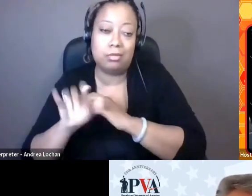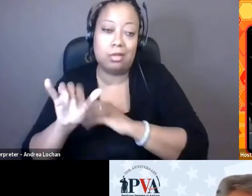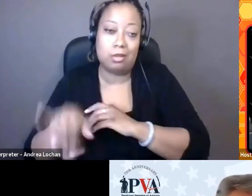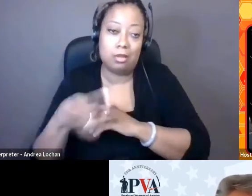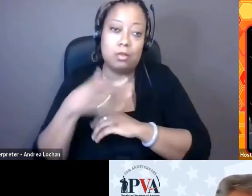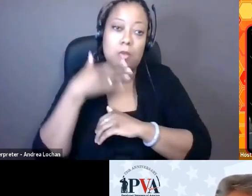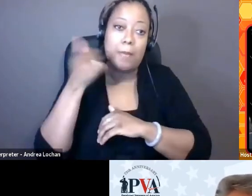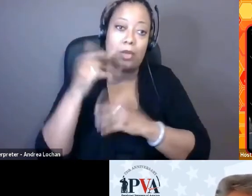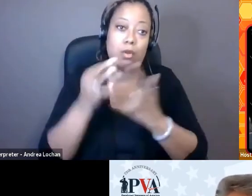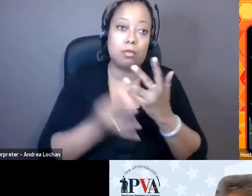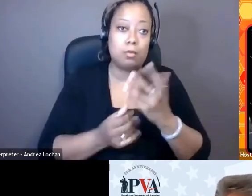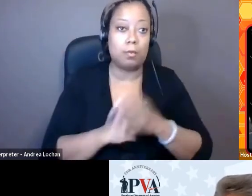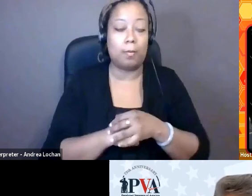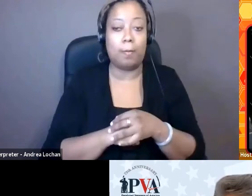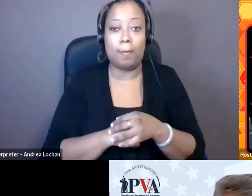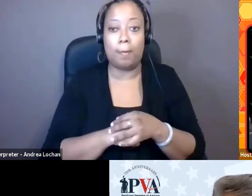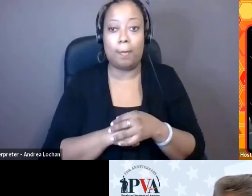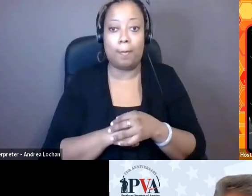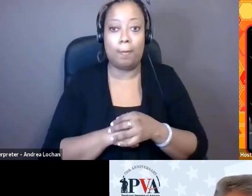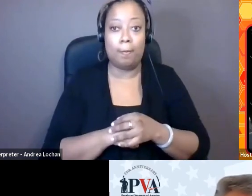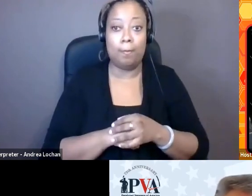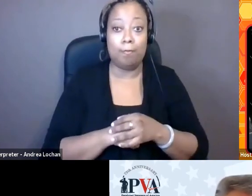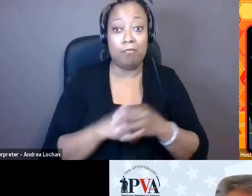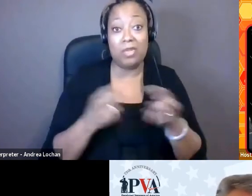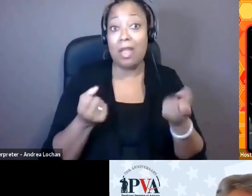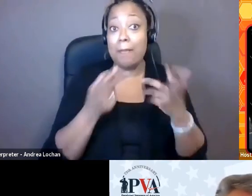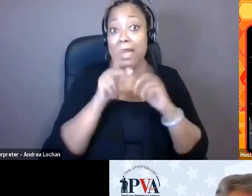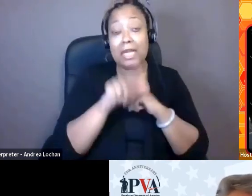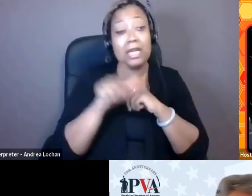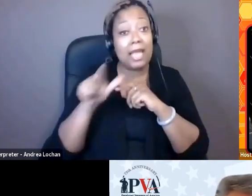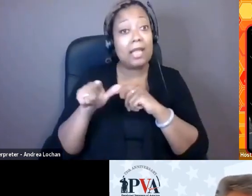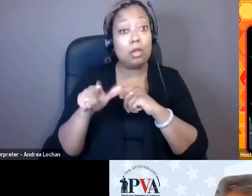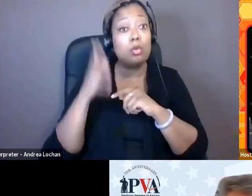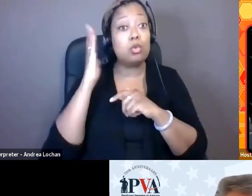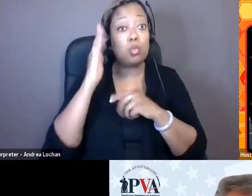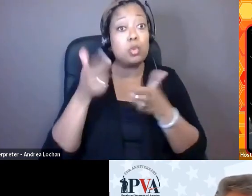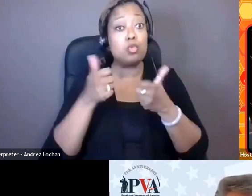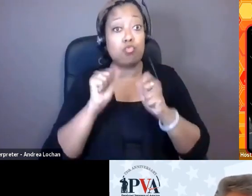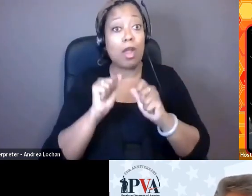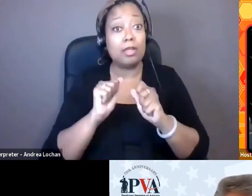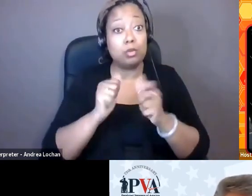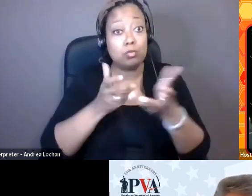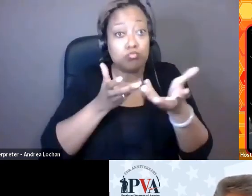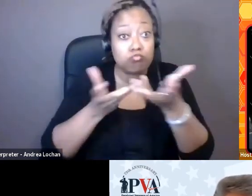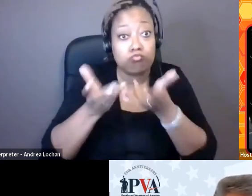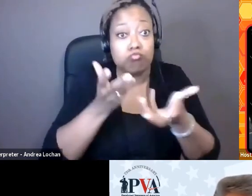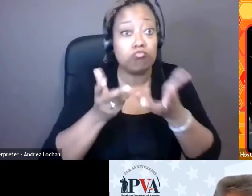choice. Many landlords will work with you though for temporary